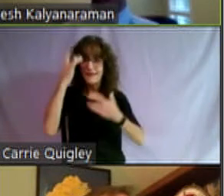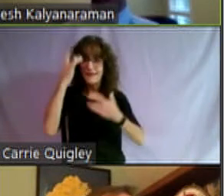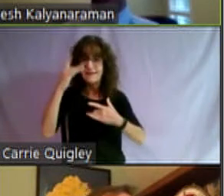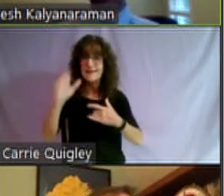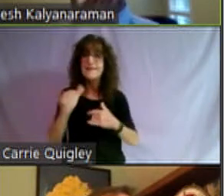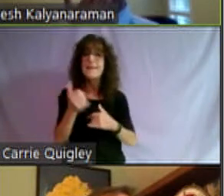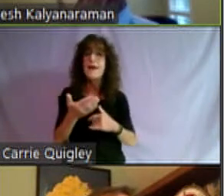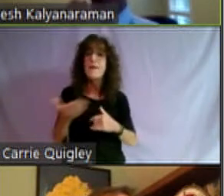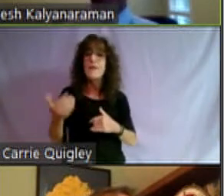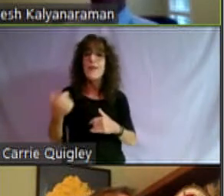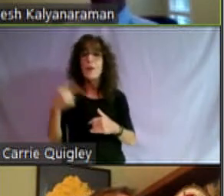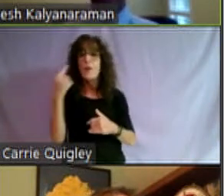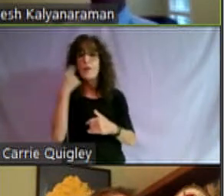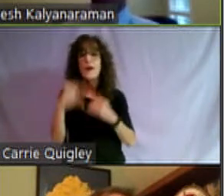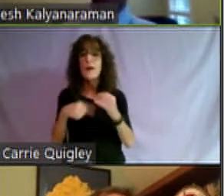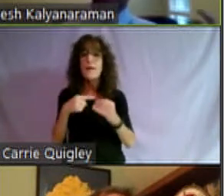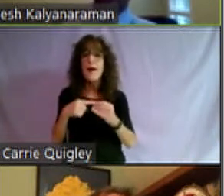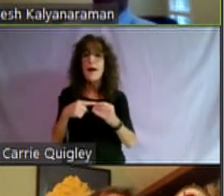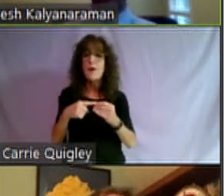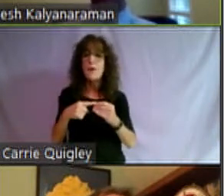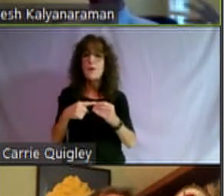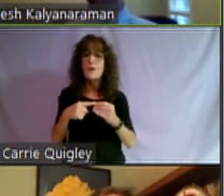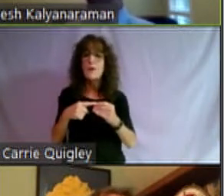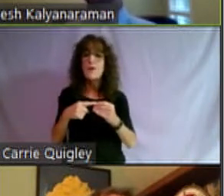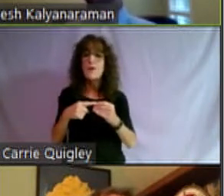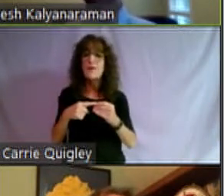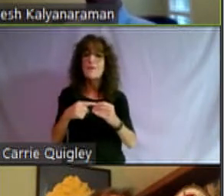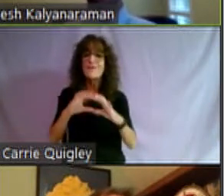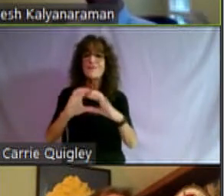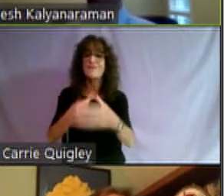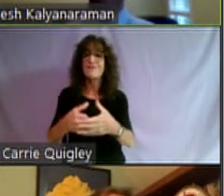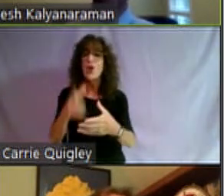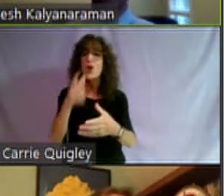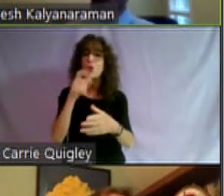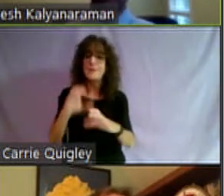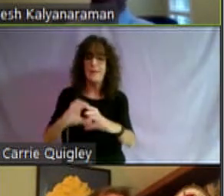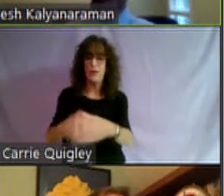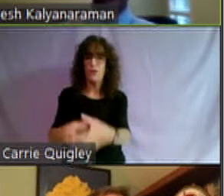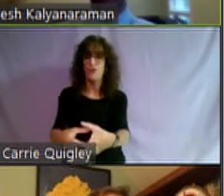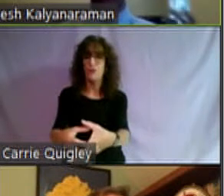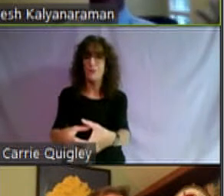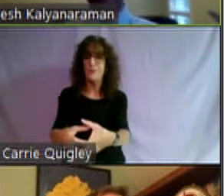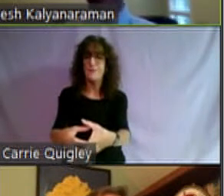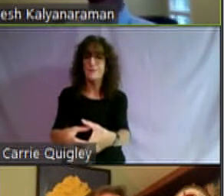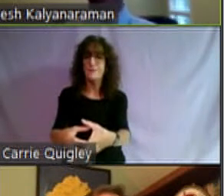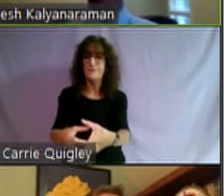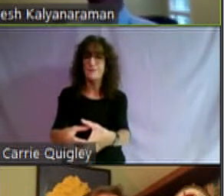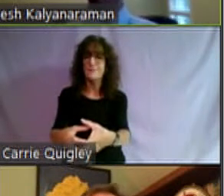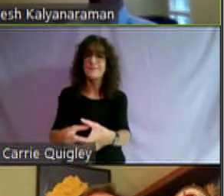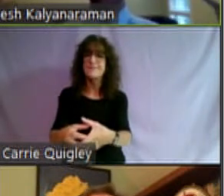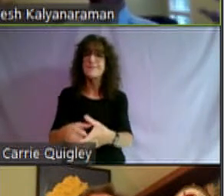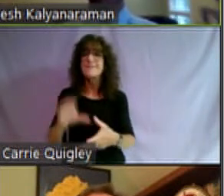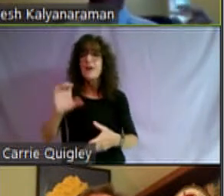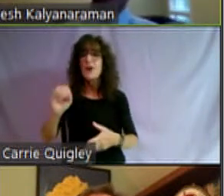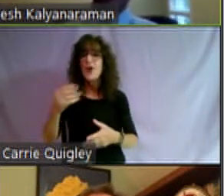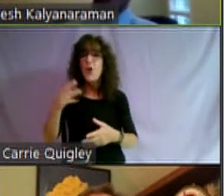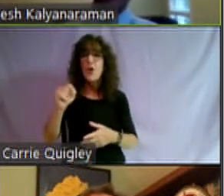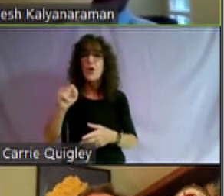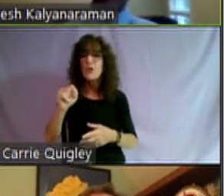that we think about is that cohort size or who's in your pod or your island, right? We've talked about who's in your